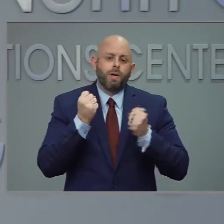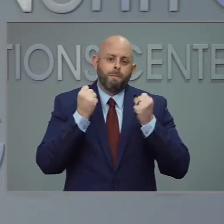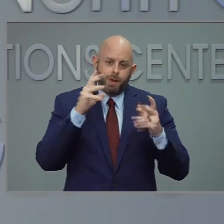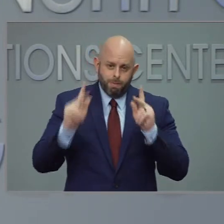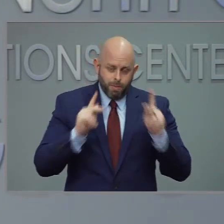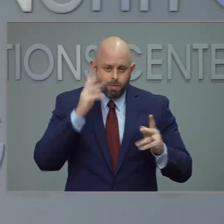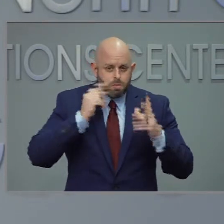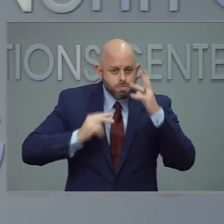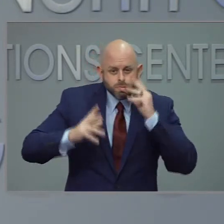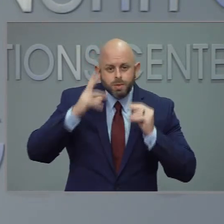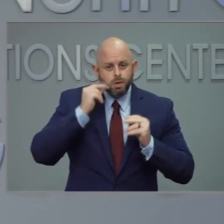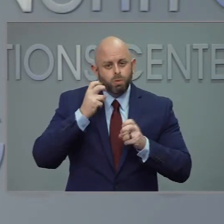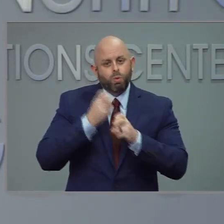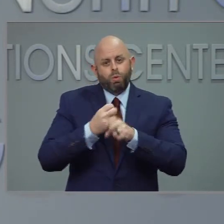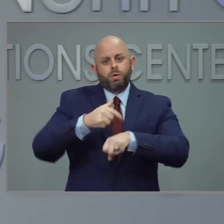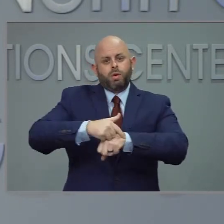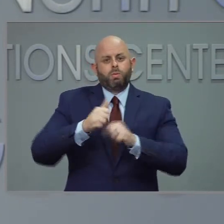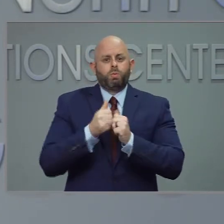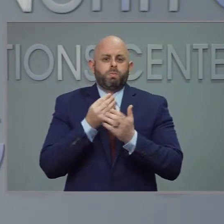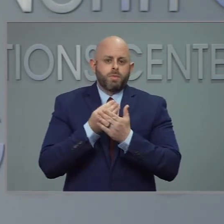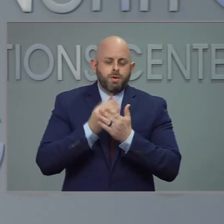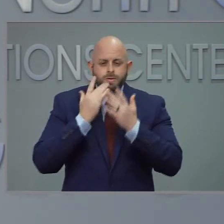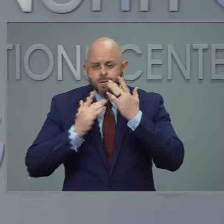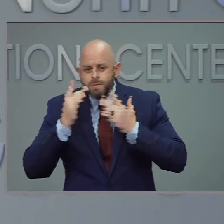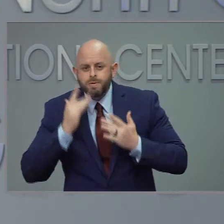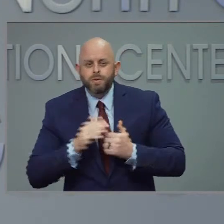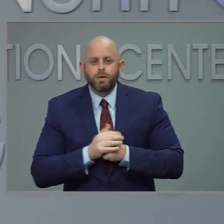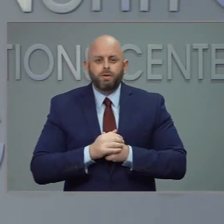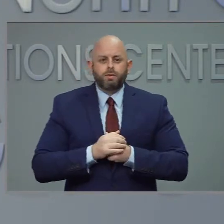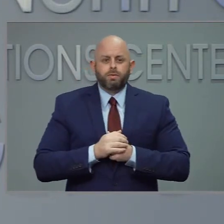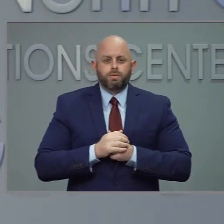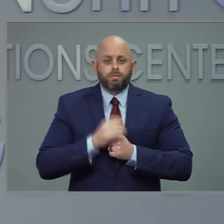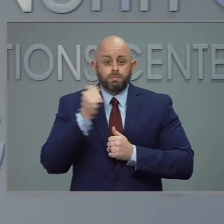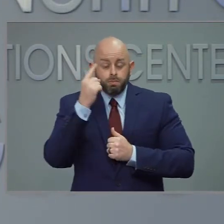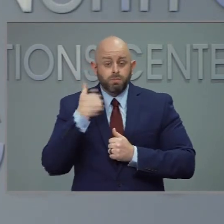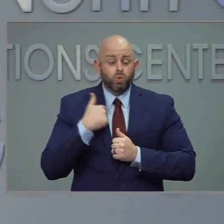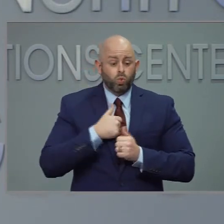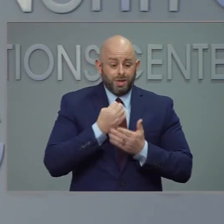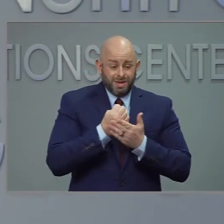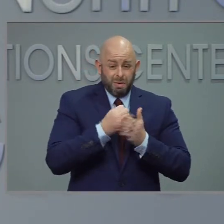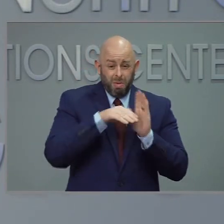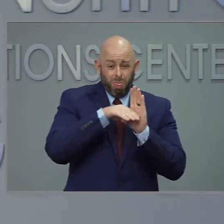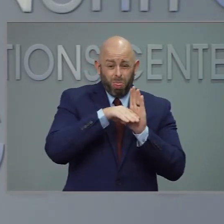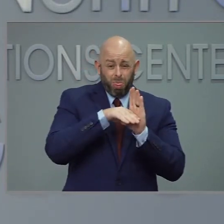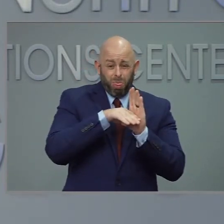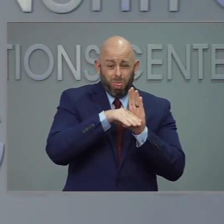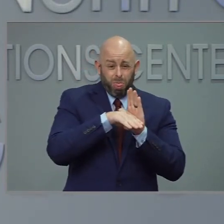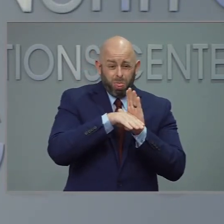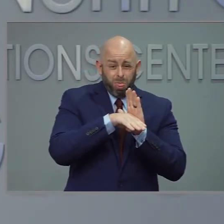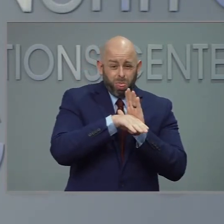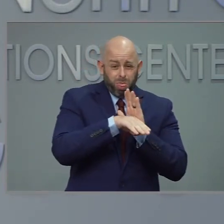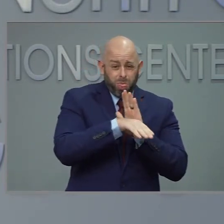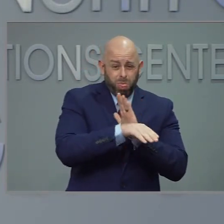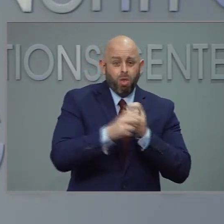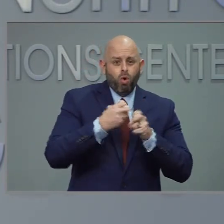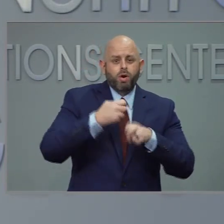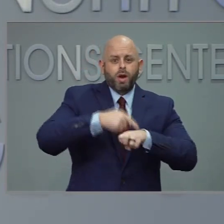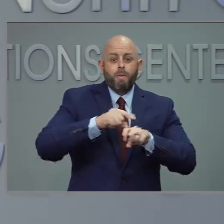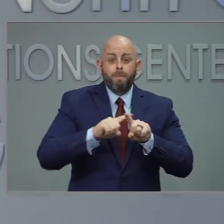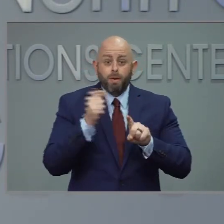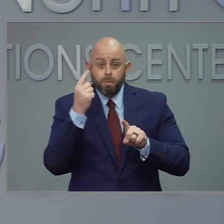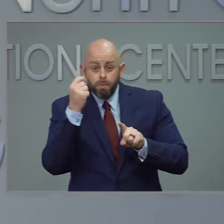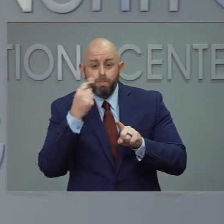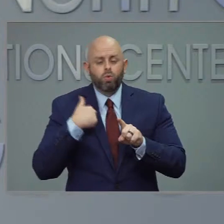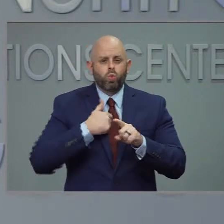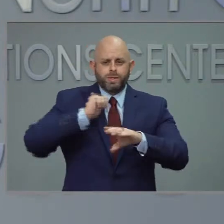facing financial hardship and temporarily robbed us of the way we lived our lives. But with the right